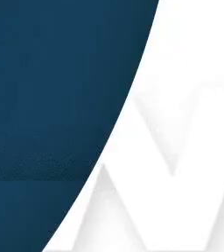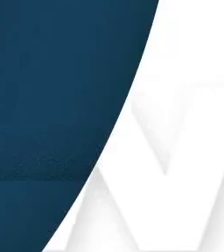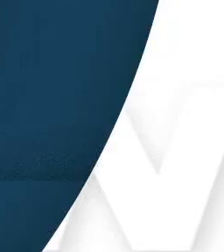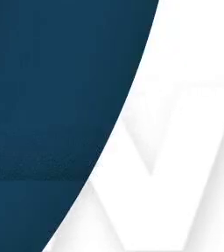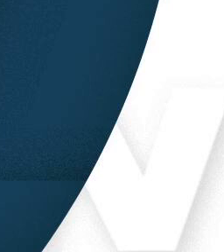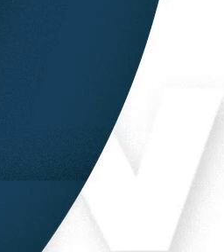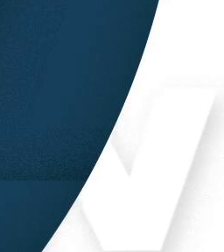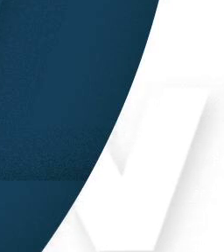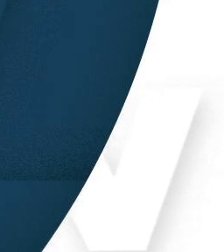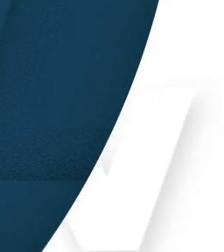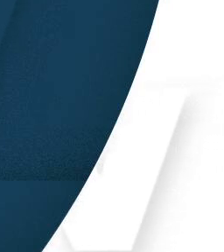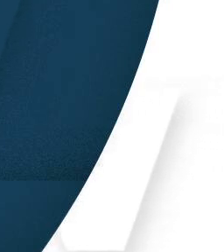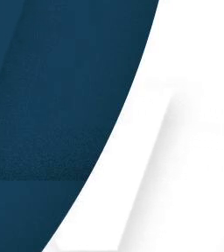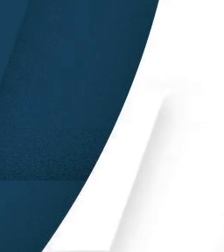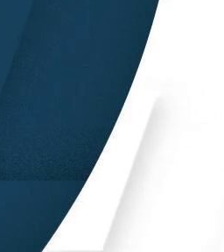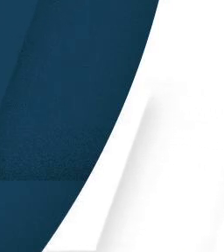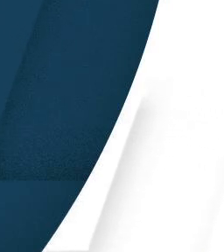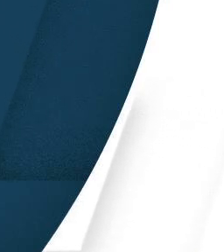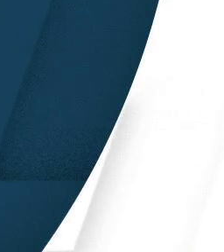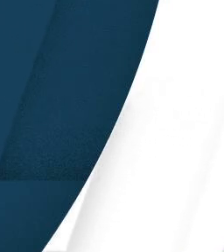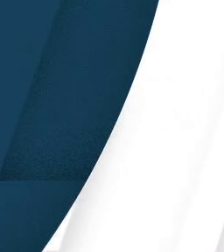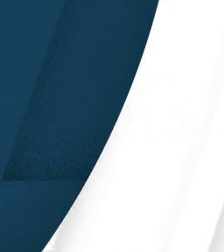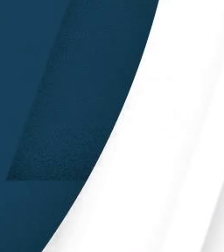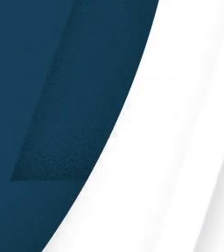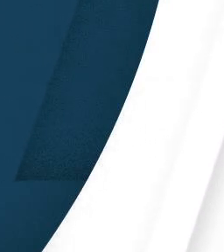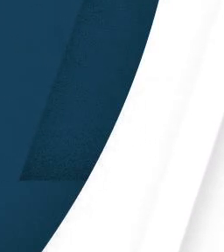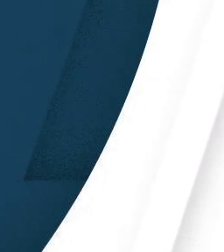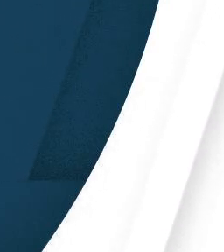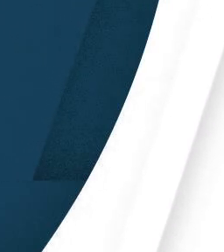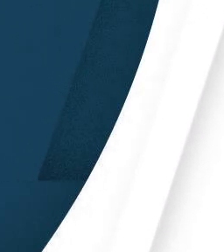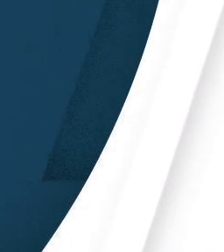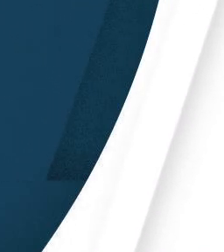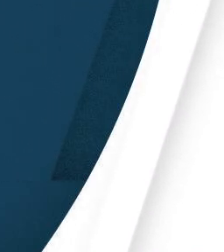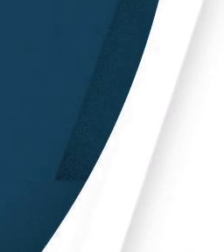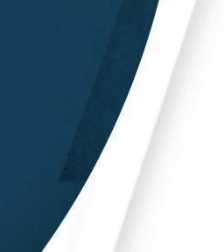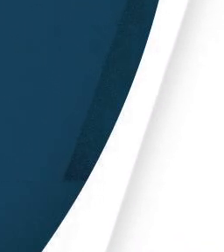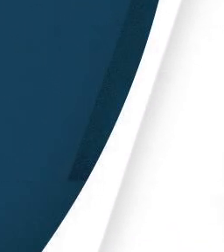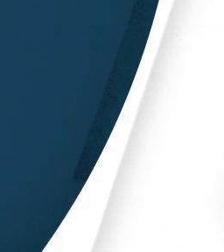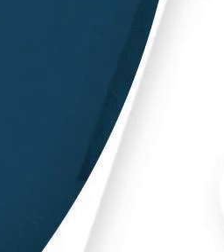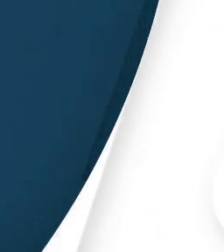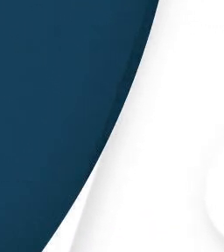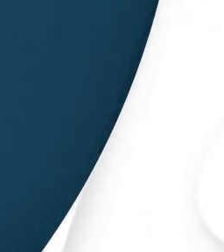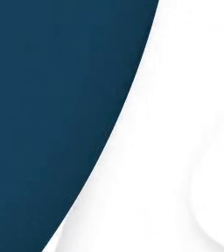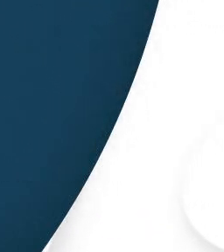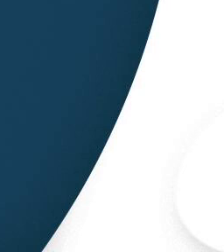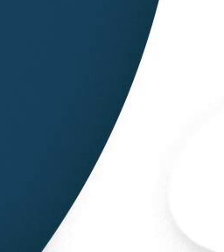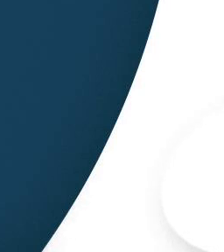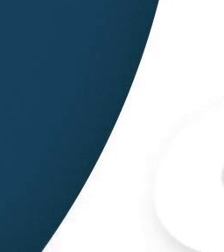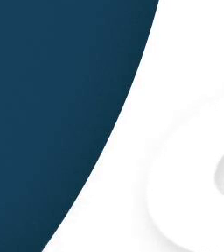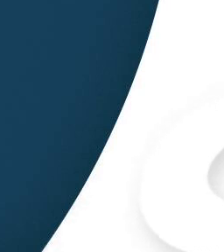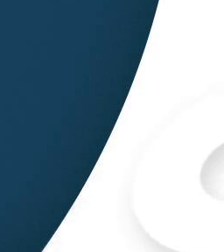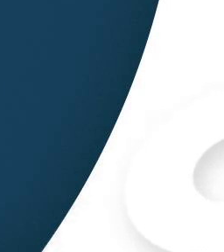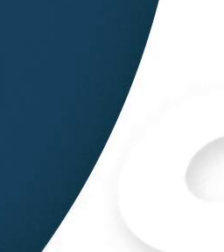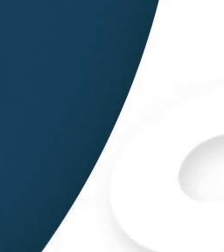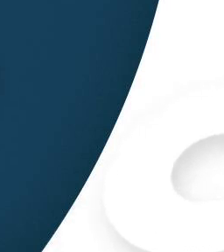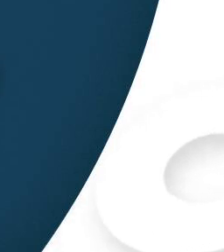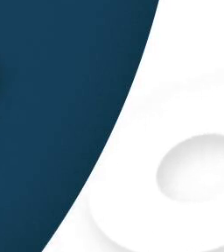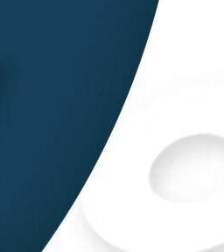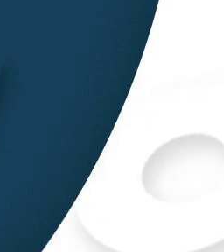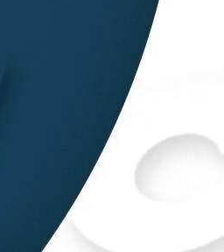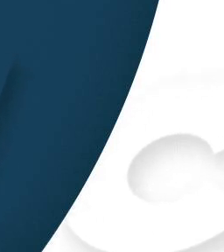any engagement agreement with Jed and Junita, affirming that indeed Jed and Junita were